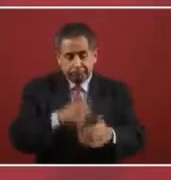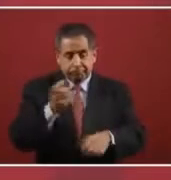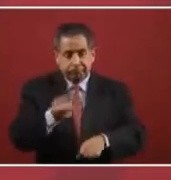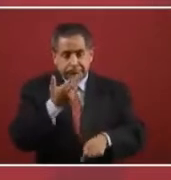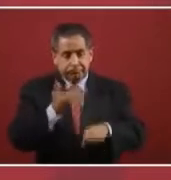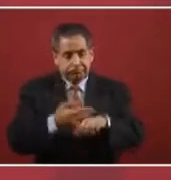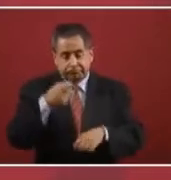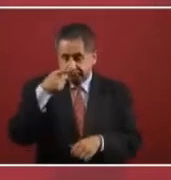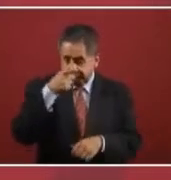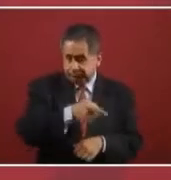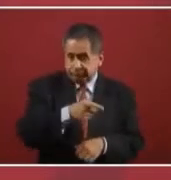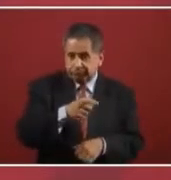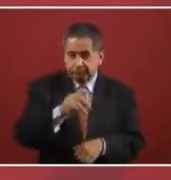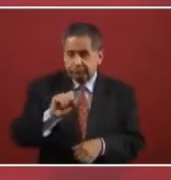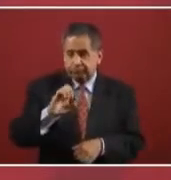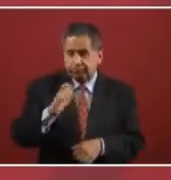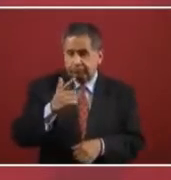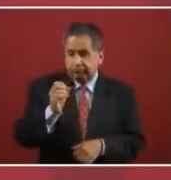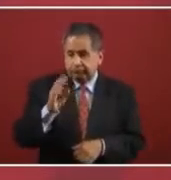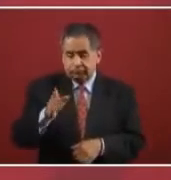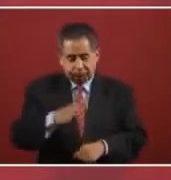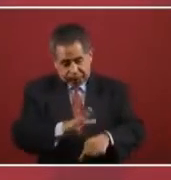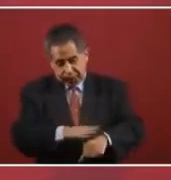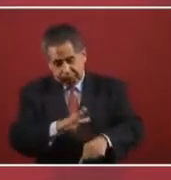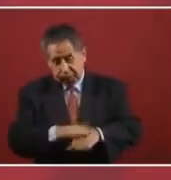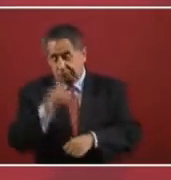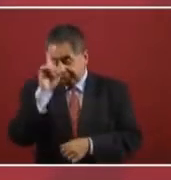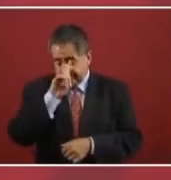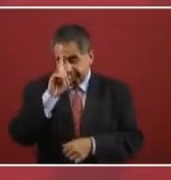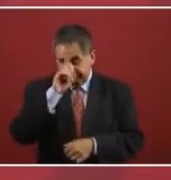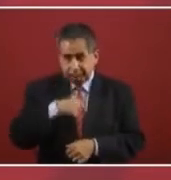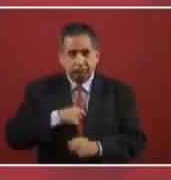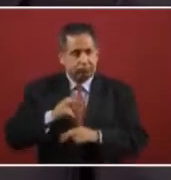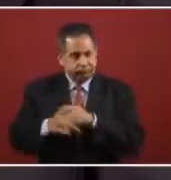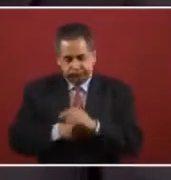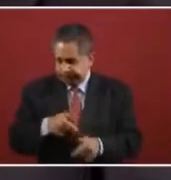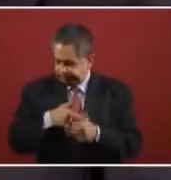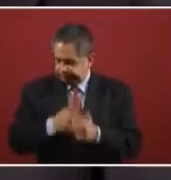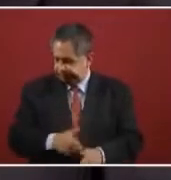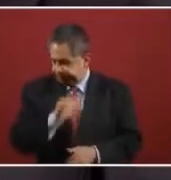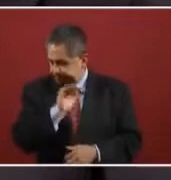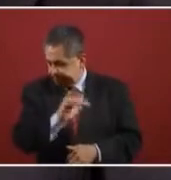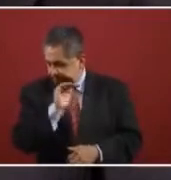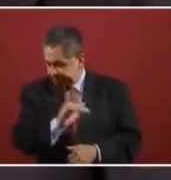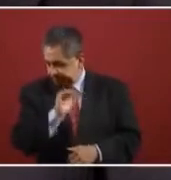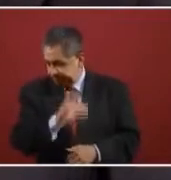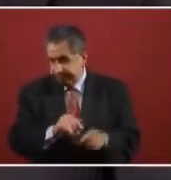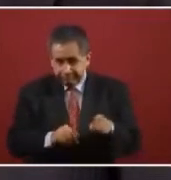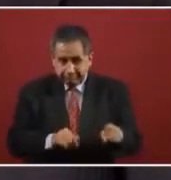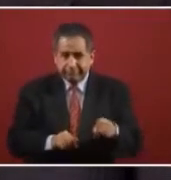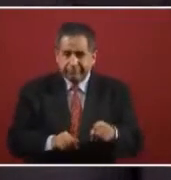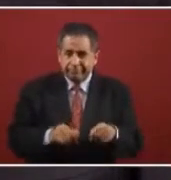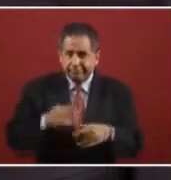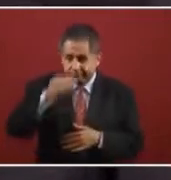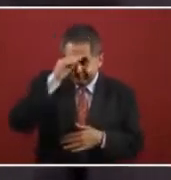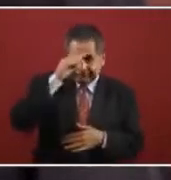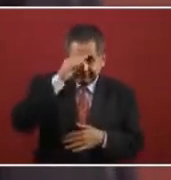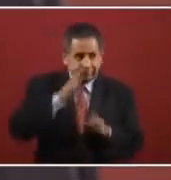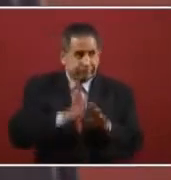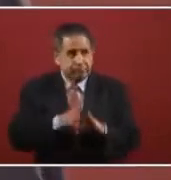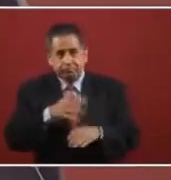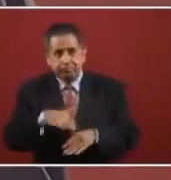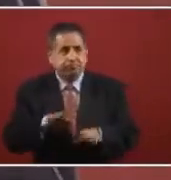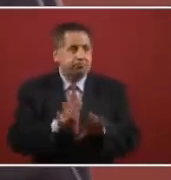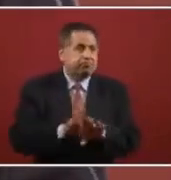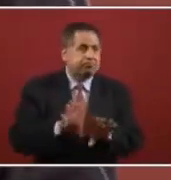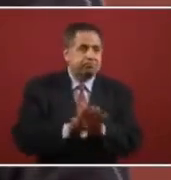Secretary de Gobernación of Government, y voy a seguirlo haciendo, and I'm going to continue to do so, la manera that she needs to